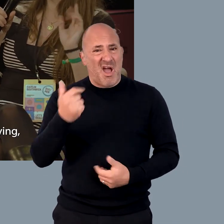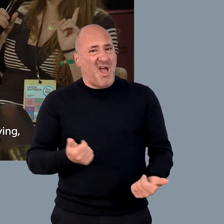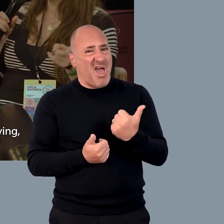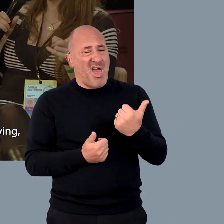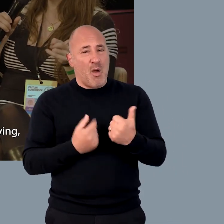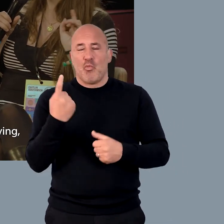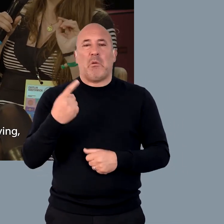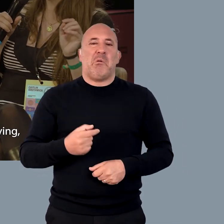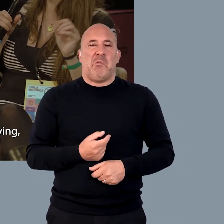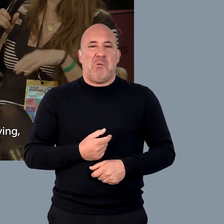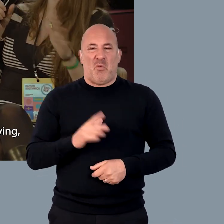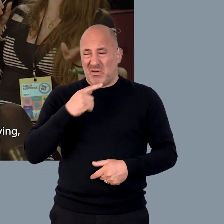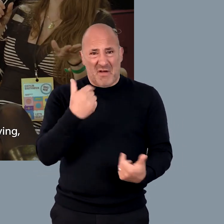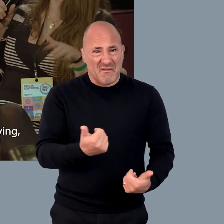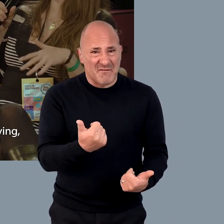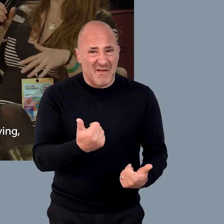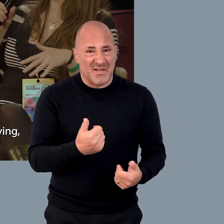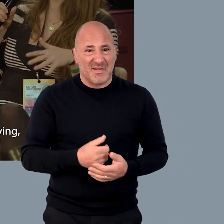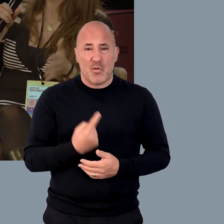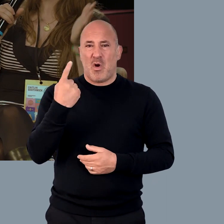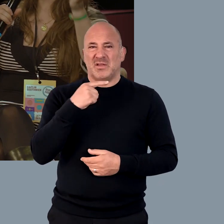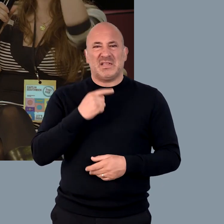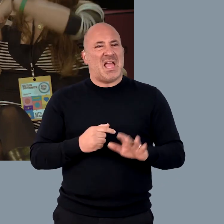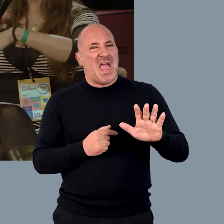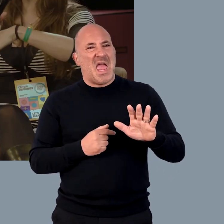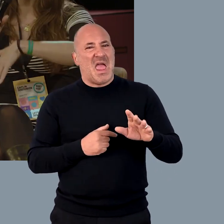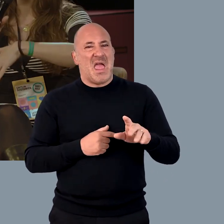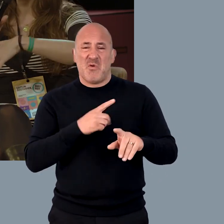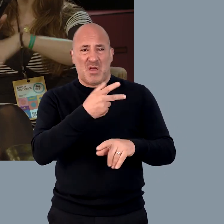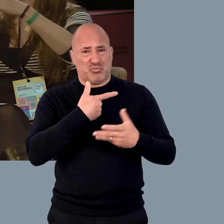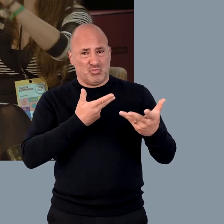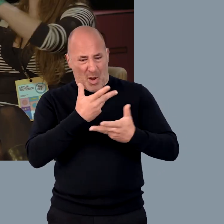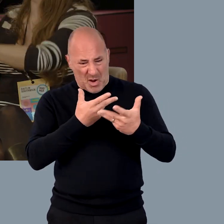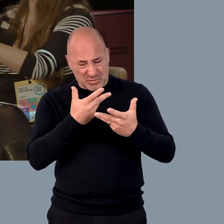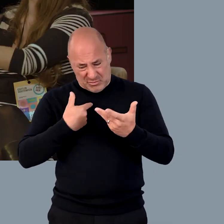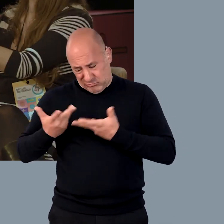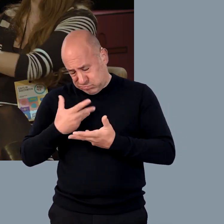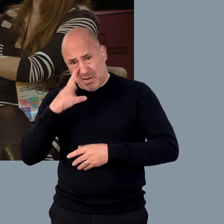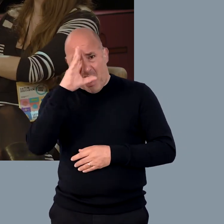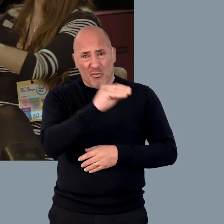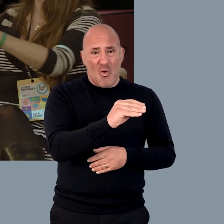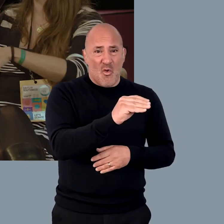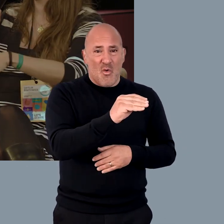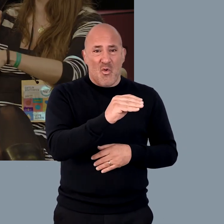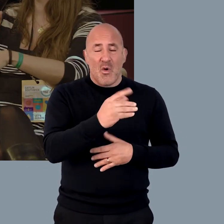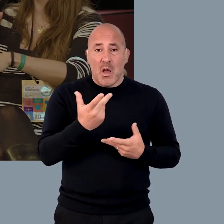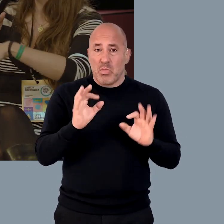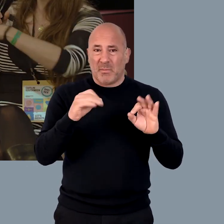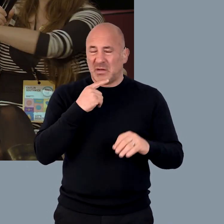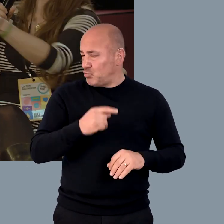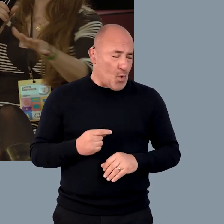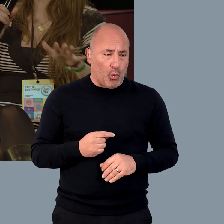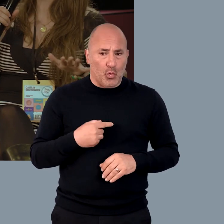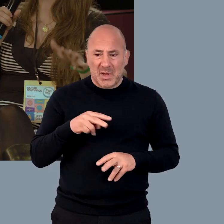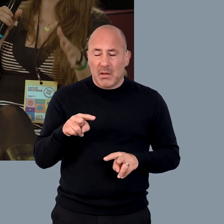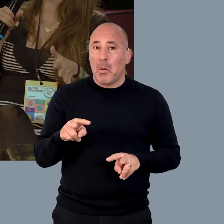back, except for one, saying, that's totally fine, no problem. And then the one that came back said, let us talk about it and we'll get back to you. So